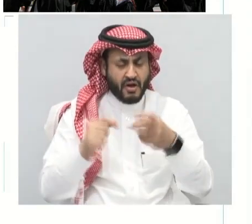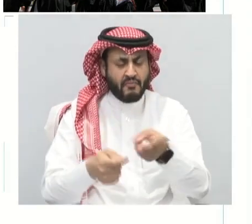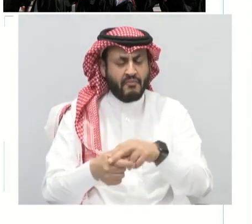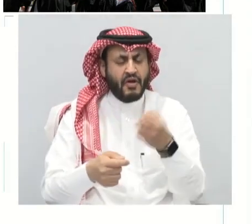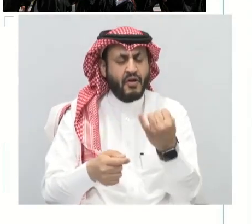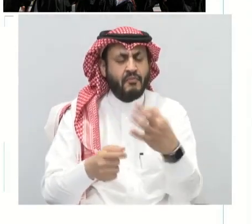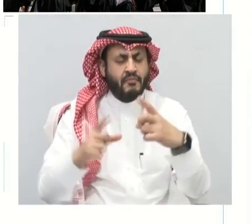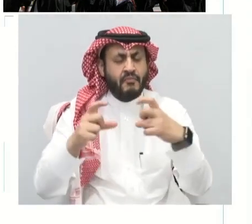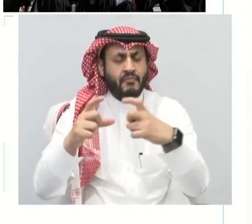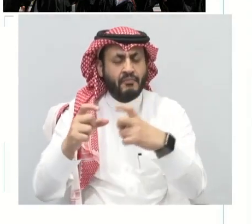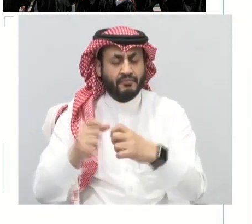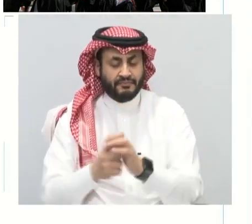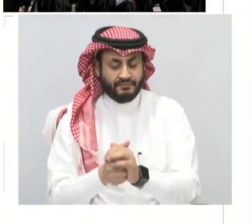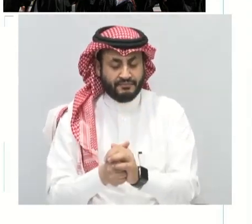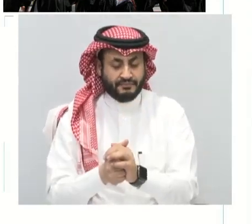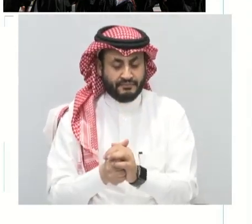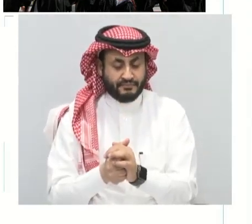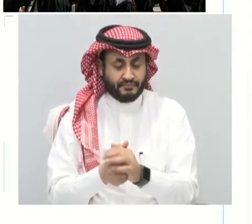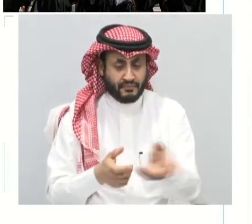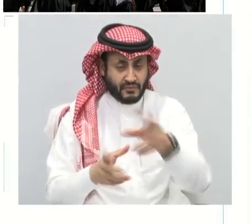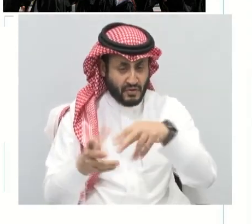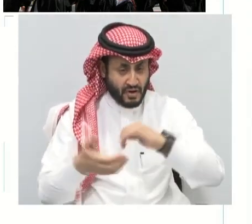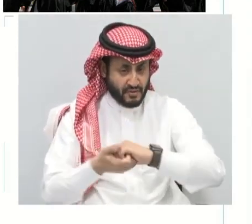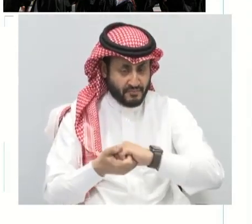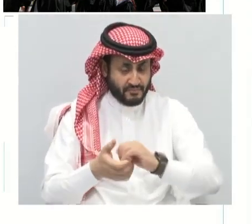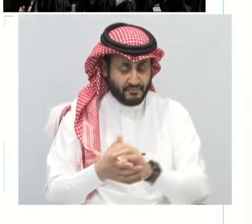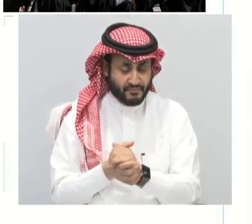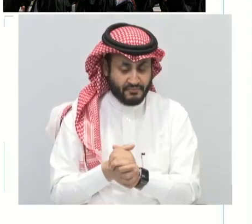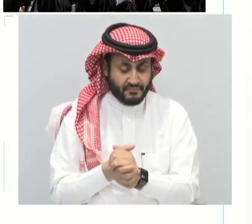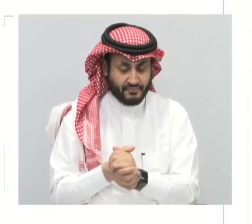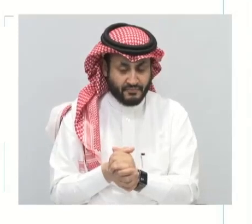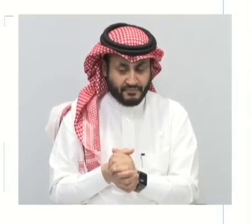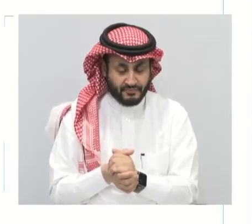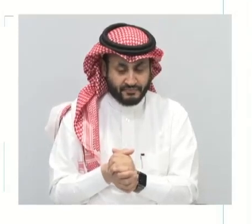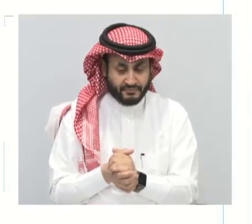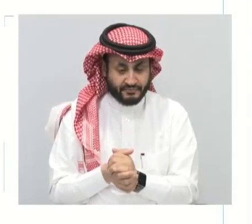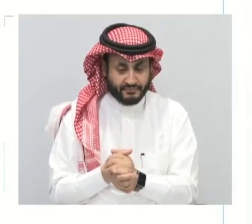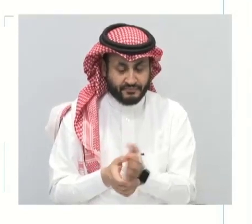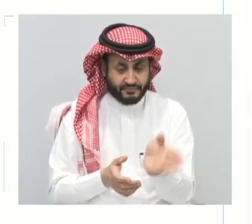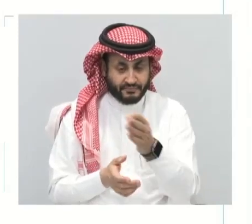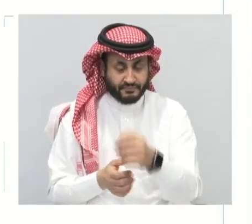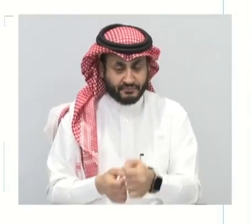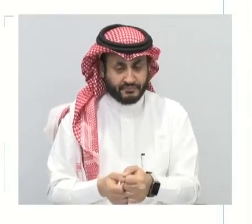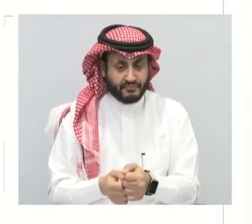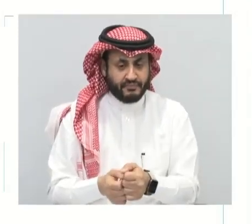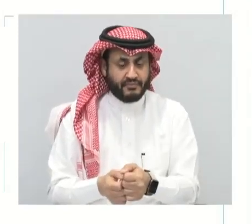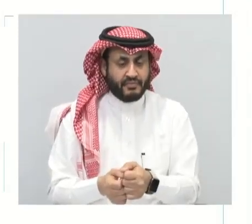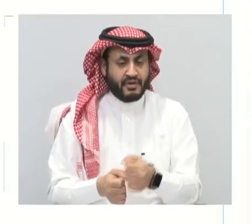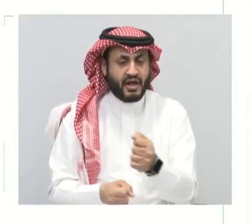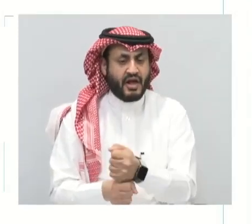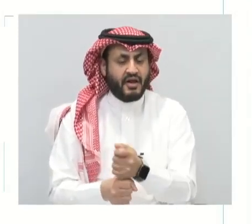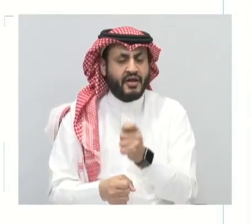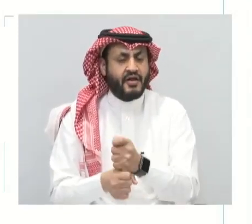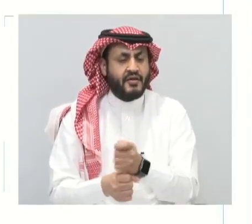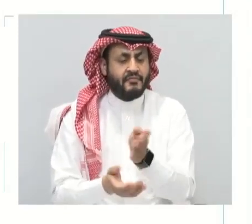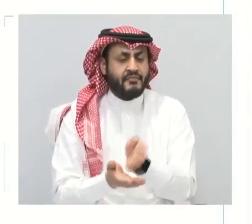this conversation, saying, I want to take a lot of pictures of us and our friends. And now we move to the last part of